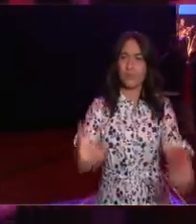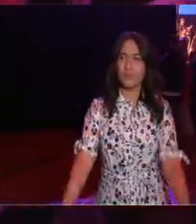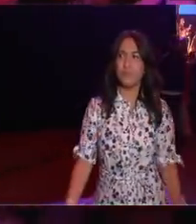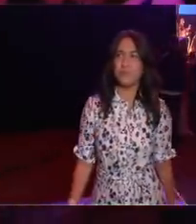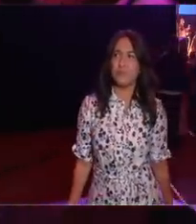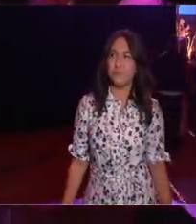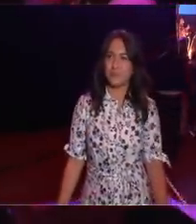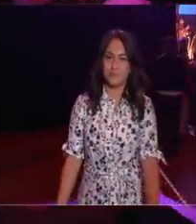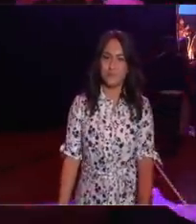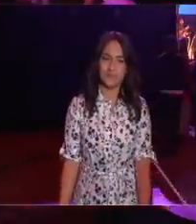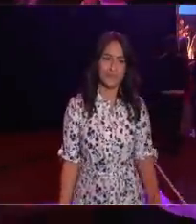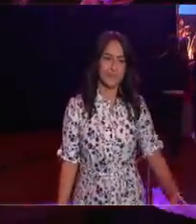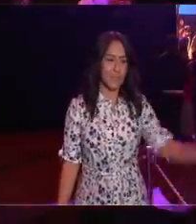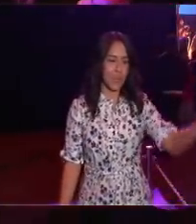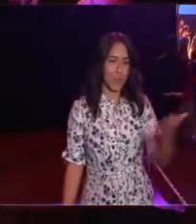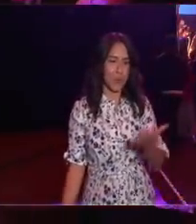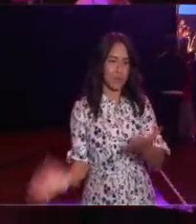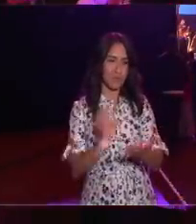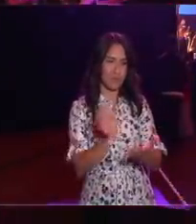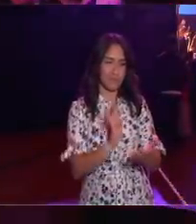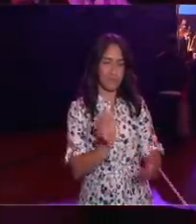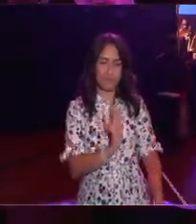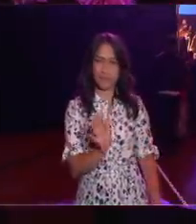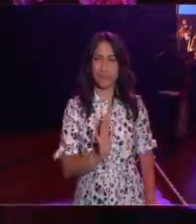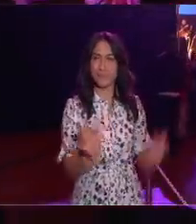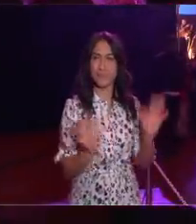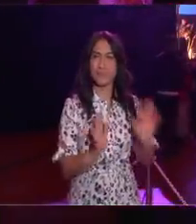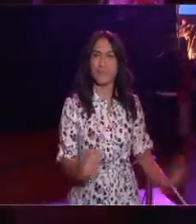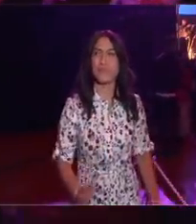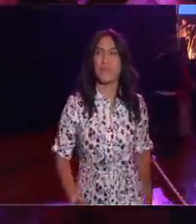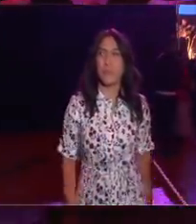moving. No, you're not welcome here.